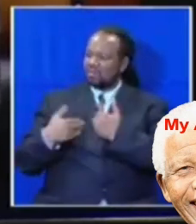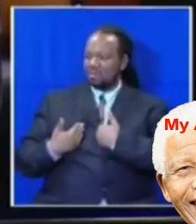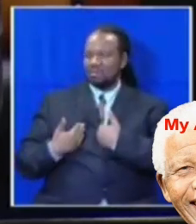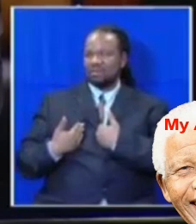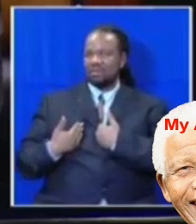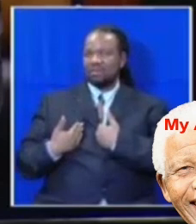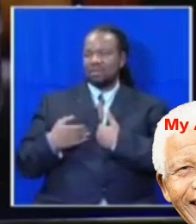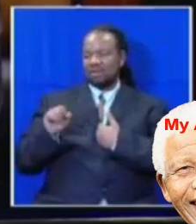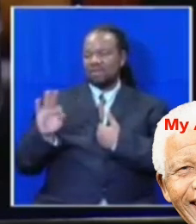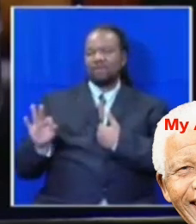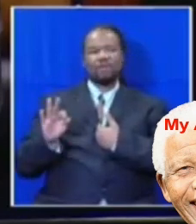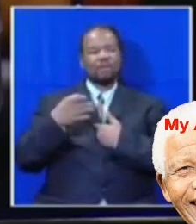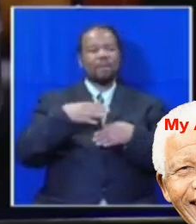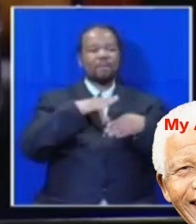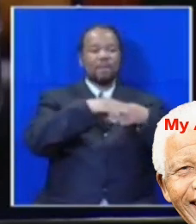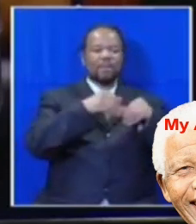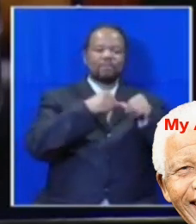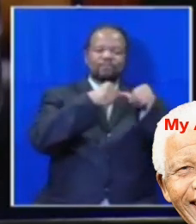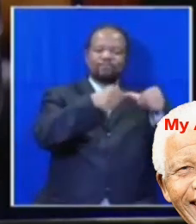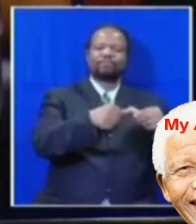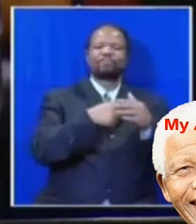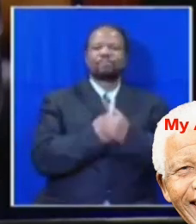Thank you. Continue, honourable member.